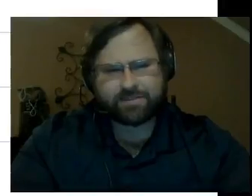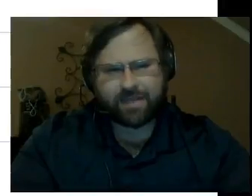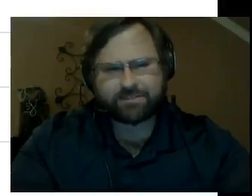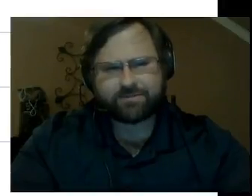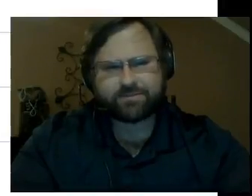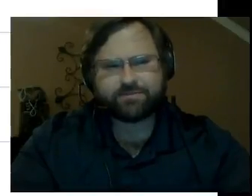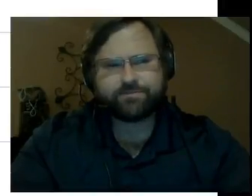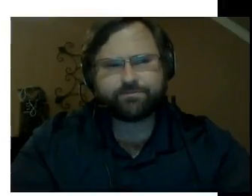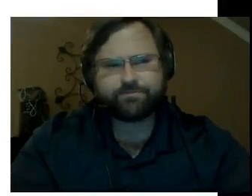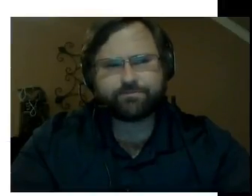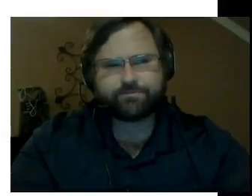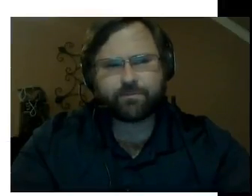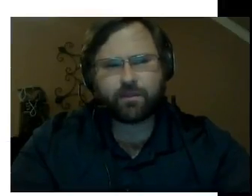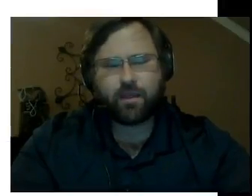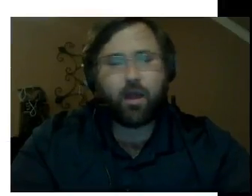accompany these adjectives.